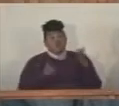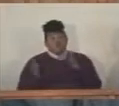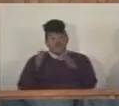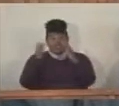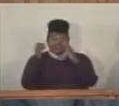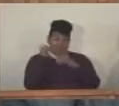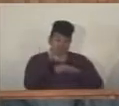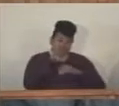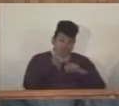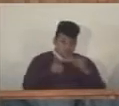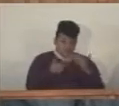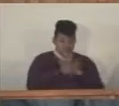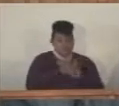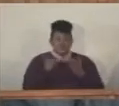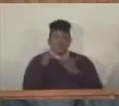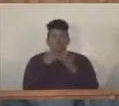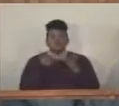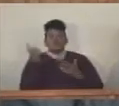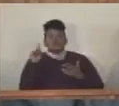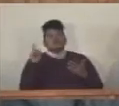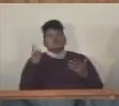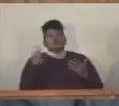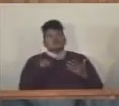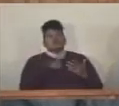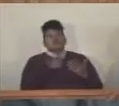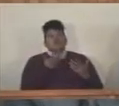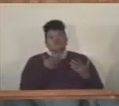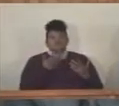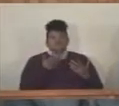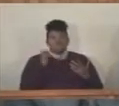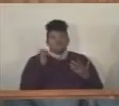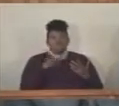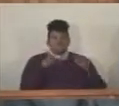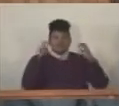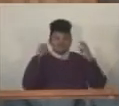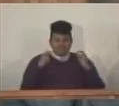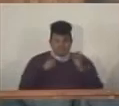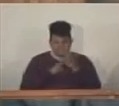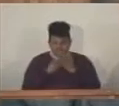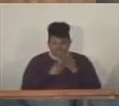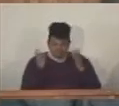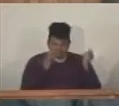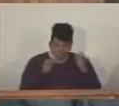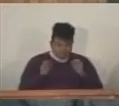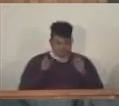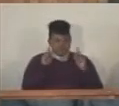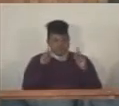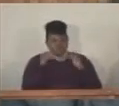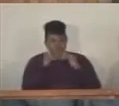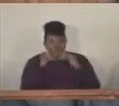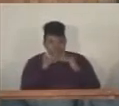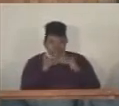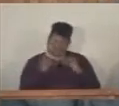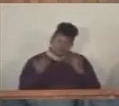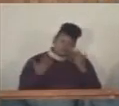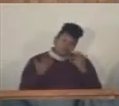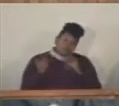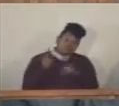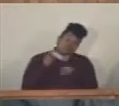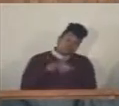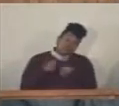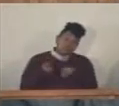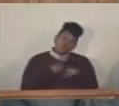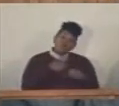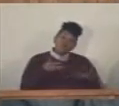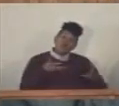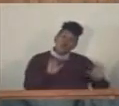of injustice? It has been adopted and used so often that I suppose now we get a standard as to what it